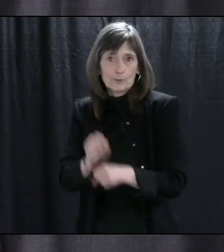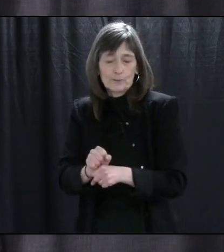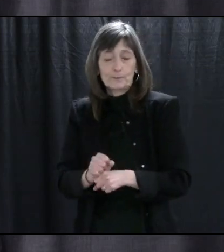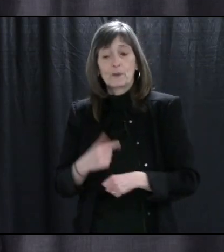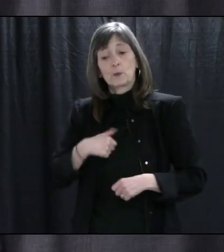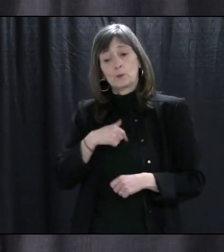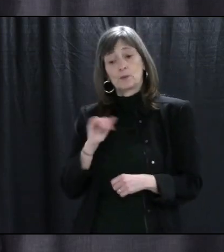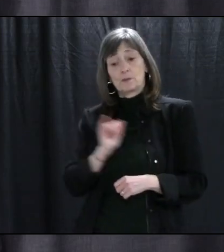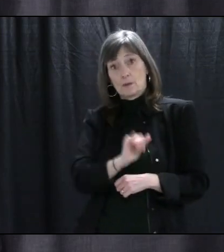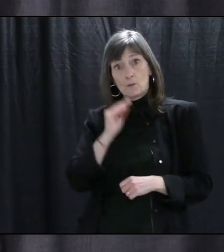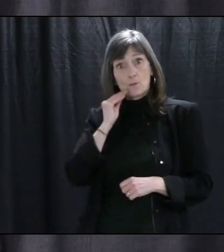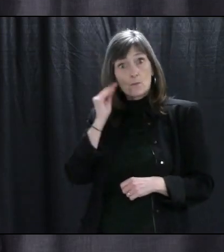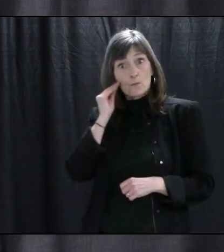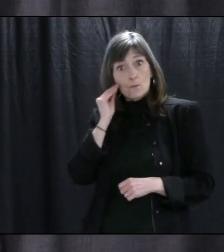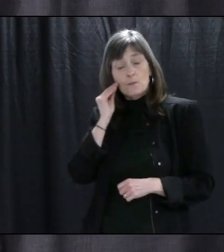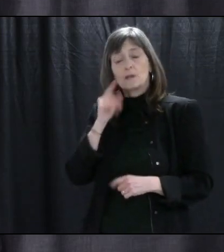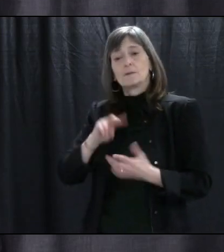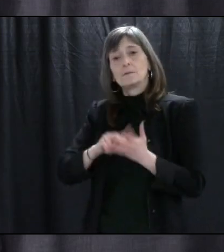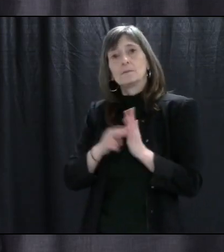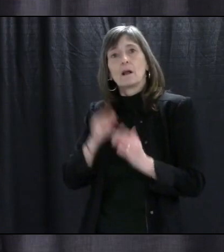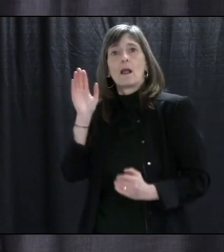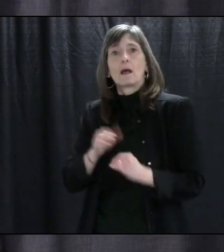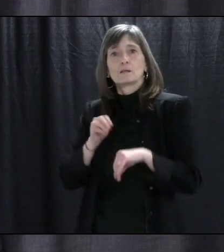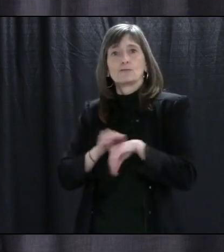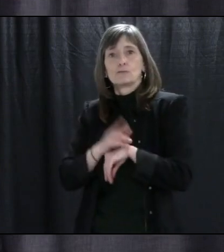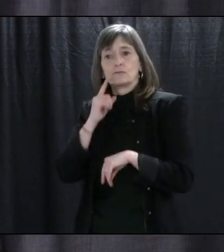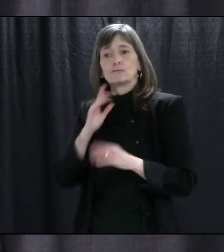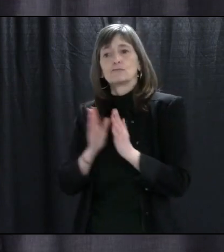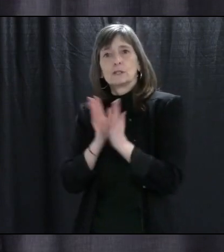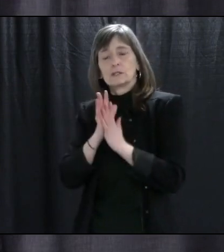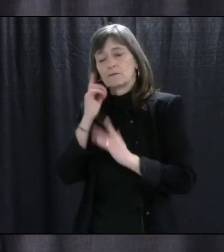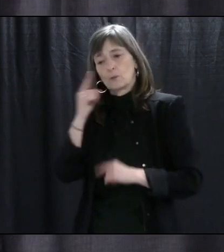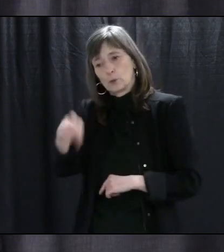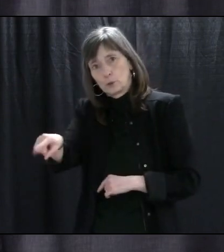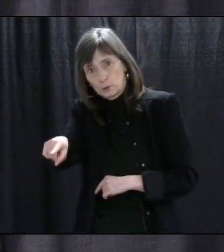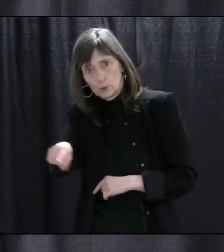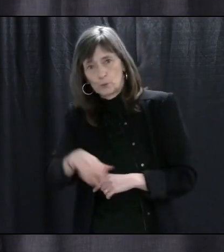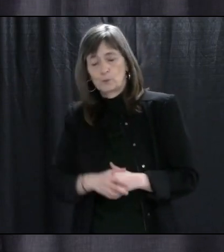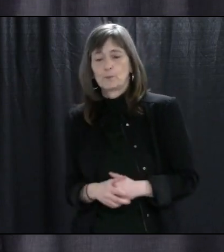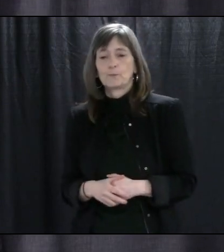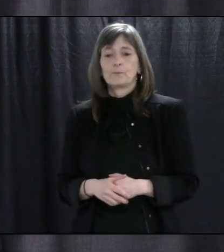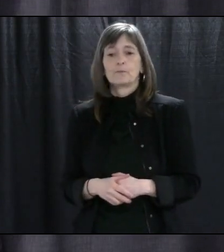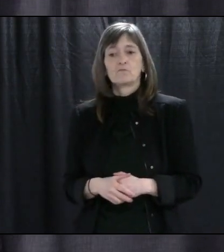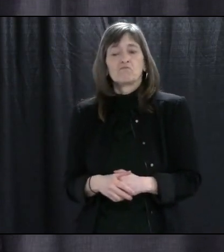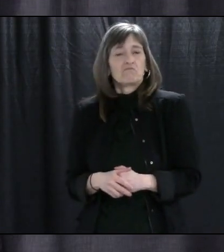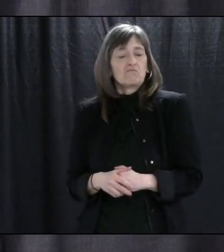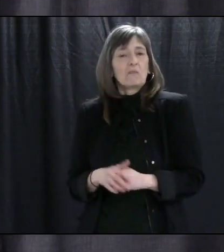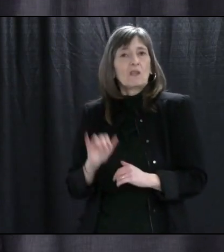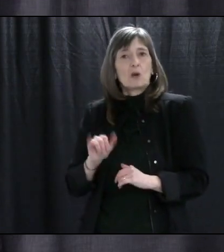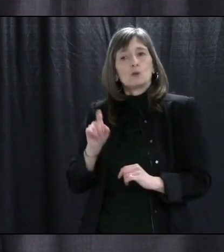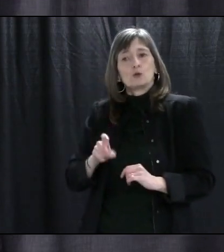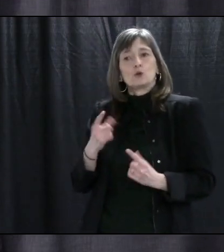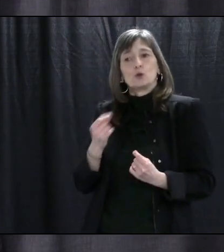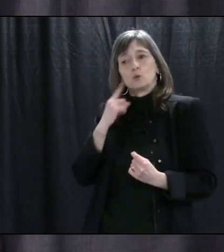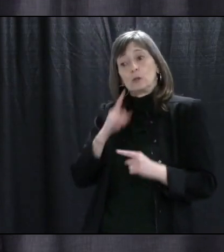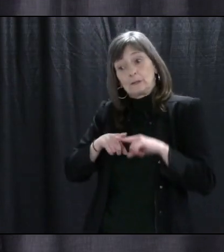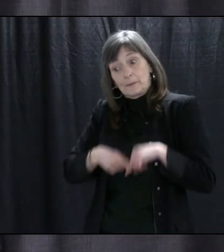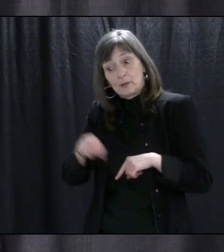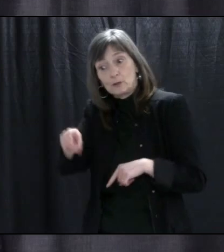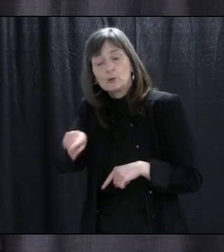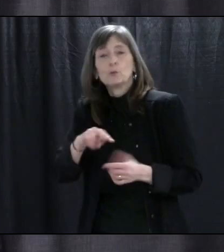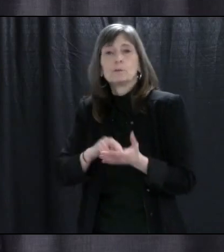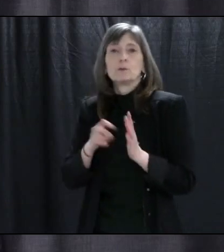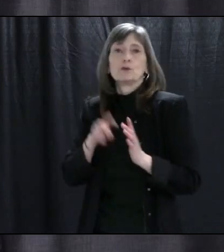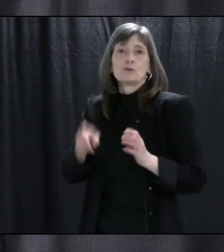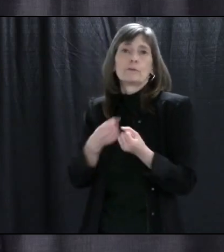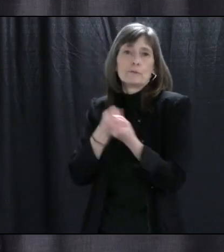reduce the risk to healthcare workers we are relying on to keep us safe. This is at the least we can do to support the ones we are depending on the